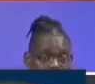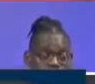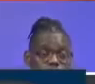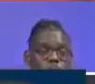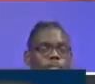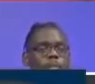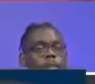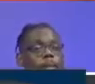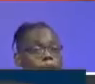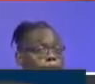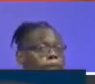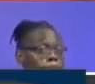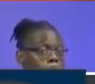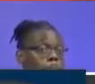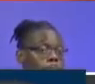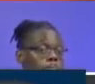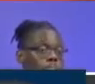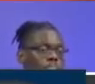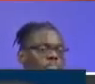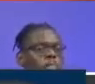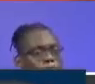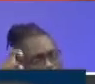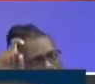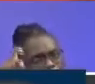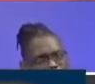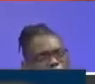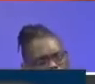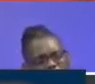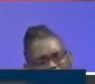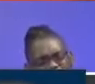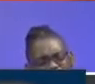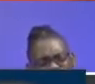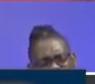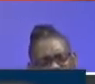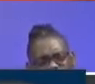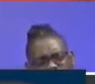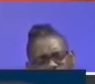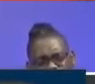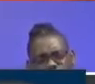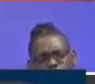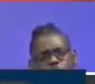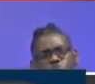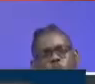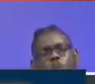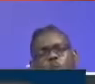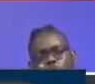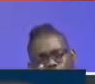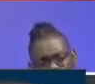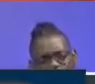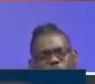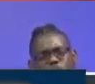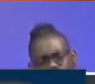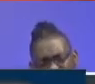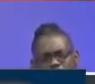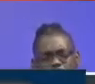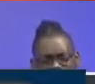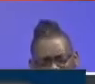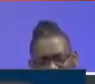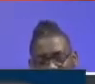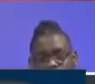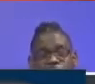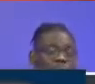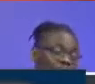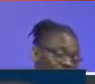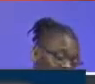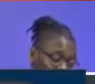position is for all teachers to be captured by this law as well, subject, of course, to the exemptions for medical reasons and